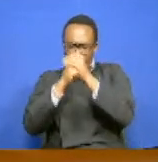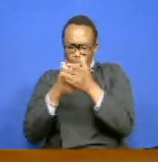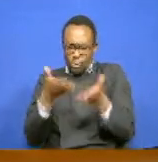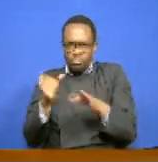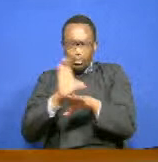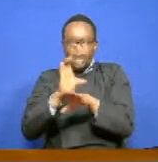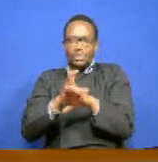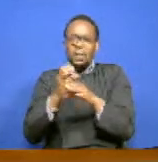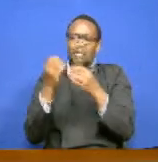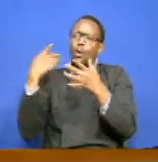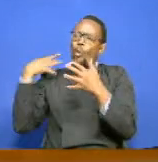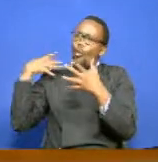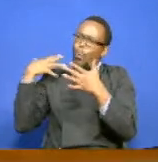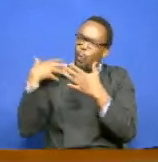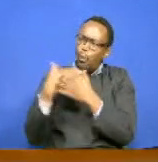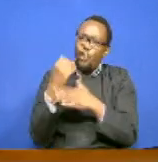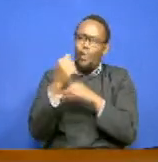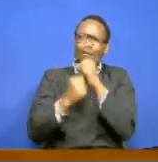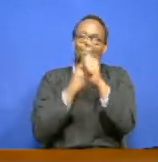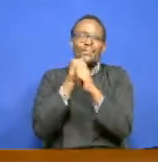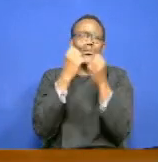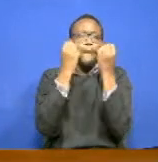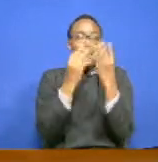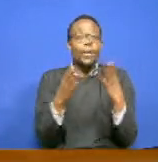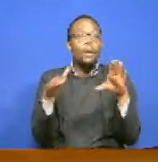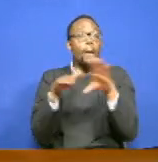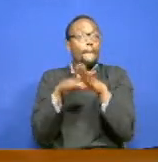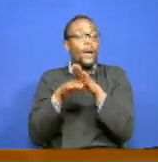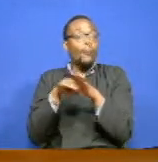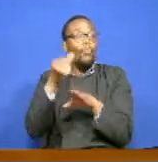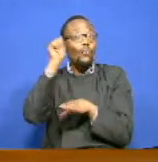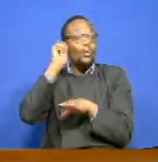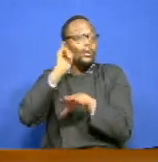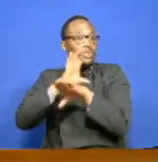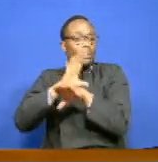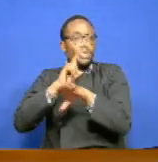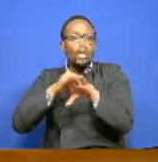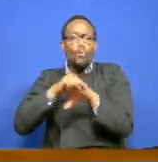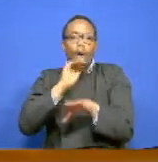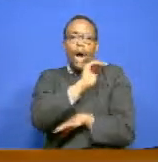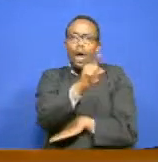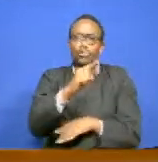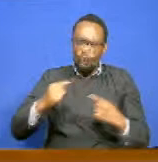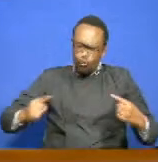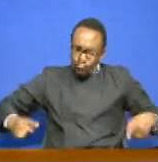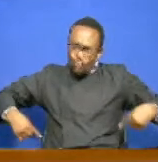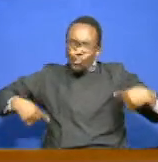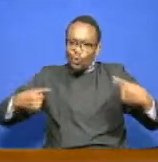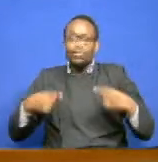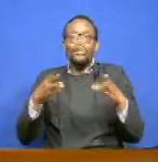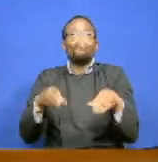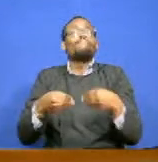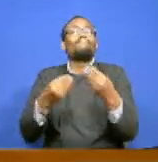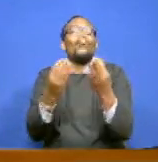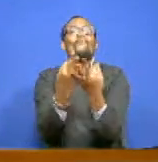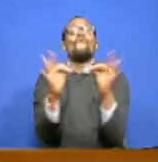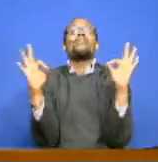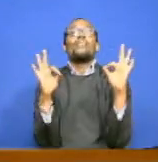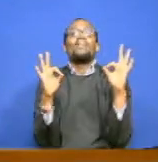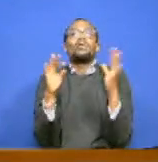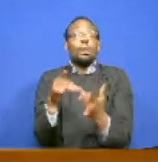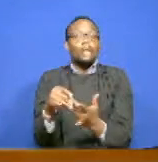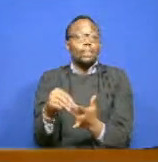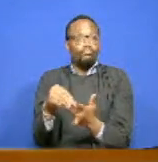many years. And a member of this cathedral, when we appealed for a wheelchair, brought this one, and this is a special